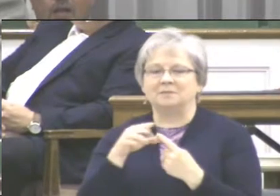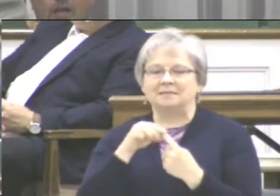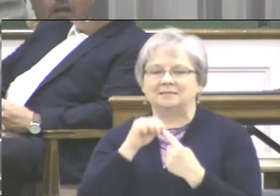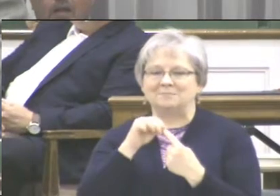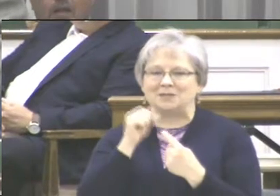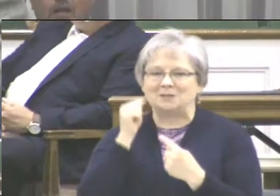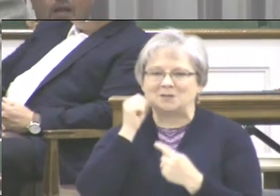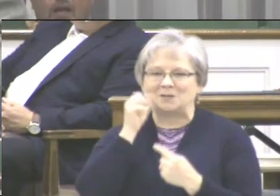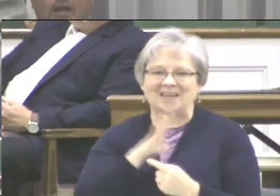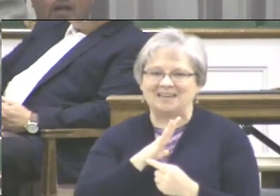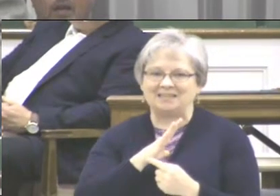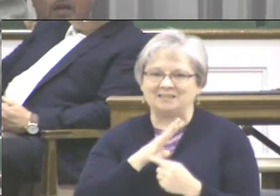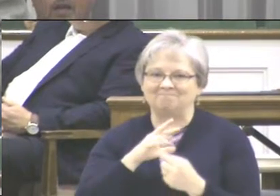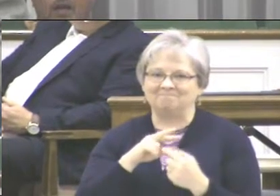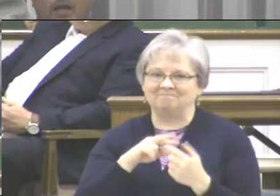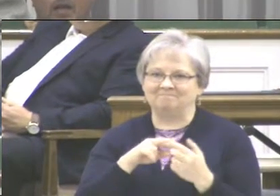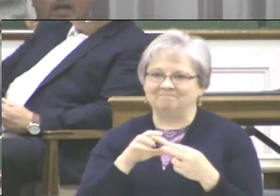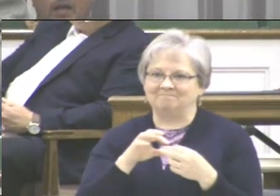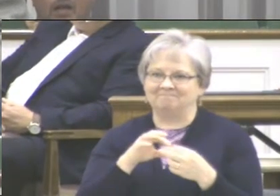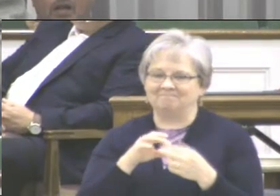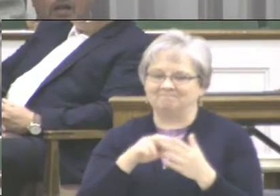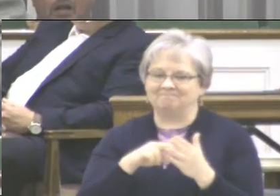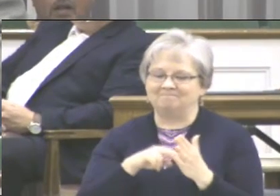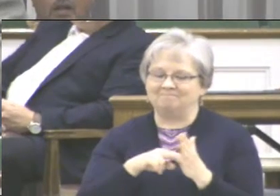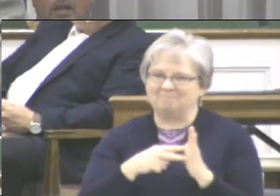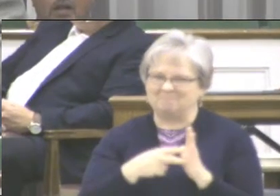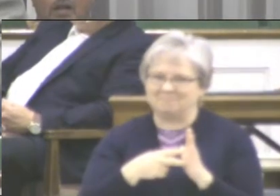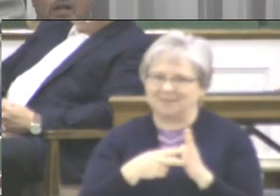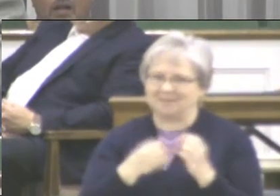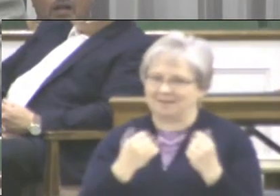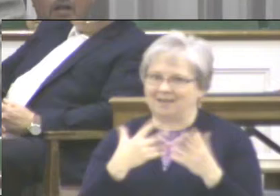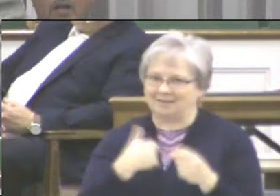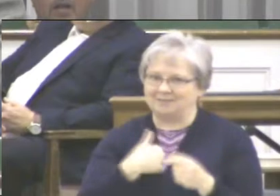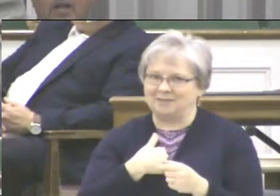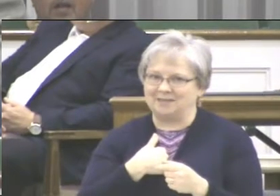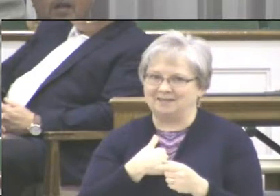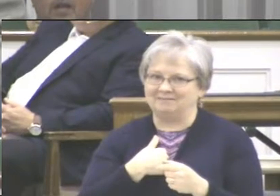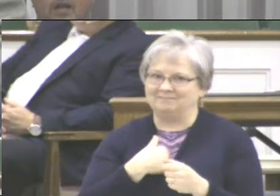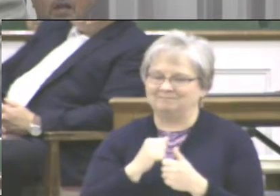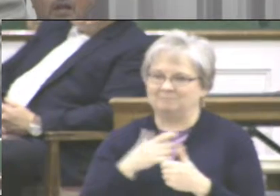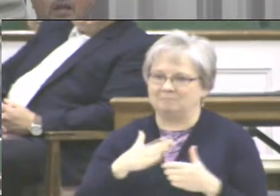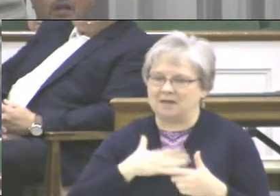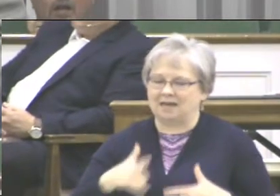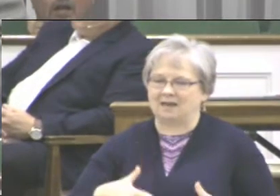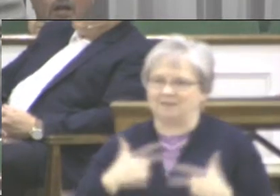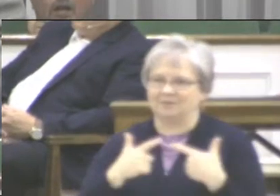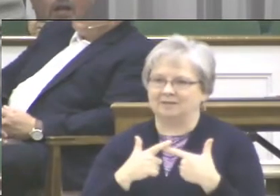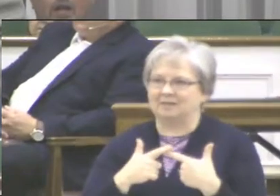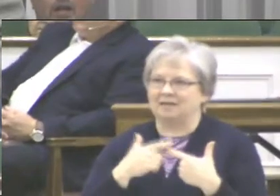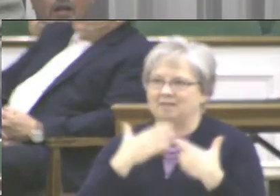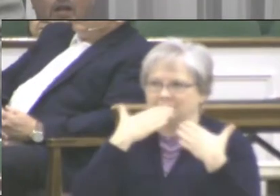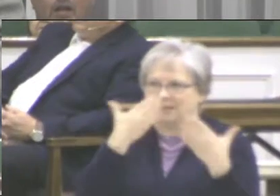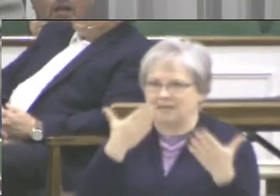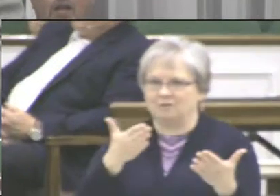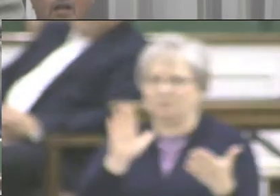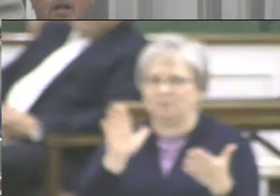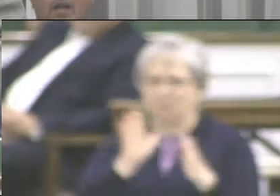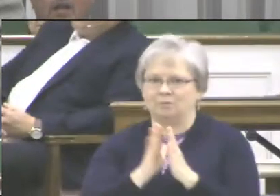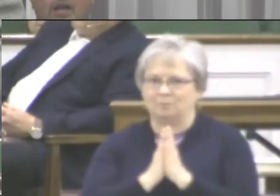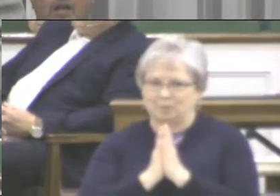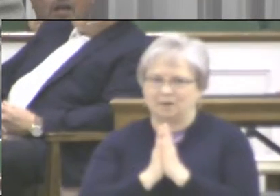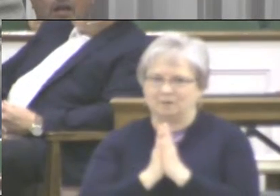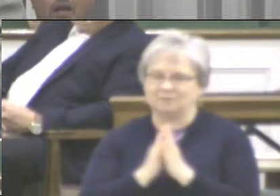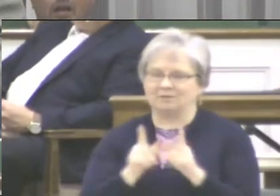Special lady, and a lot in my life. Thankful for her life. Thank you for your prayers as well.